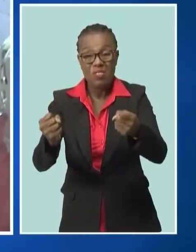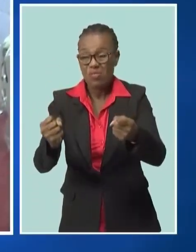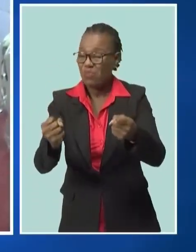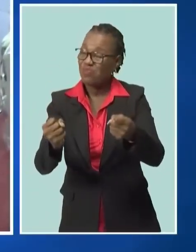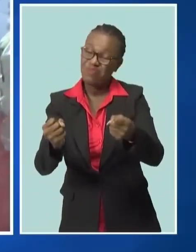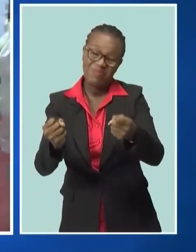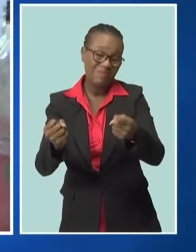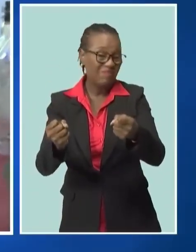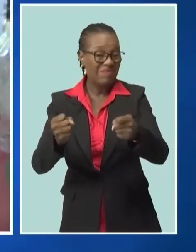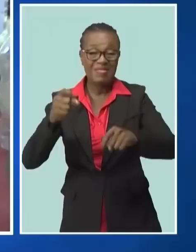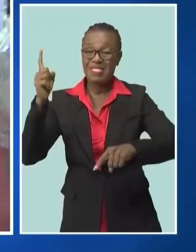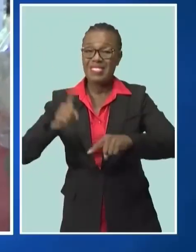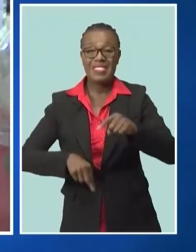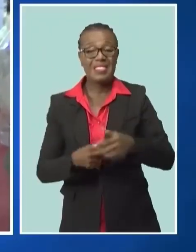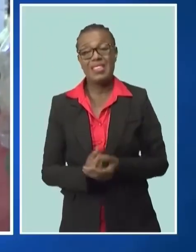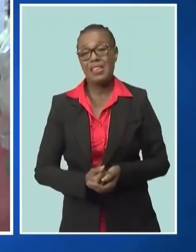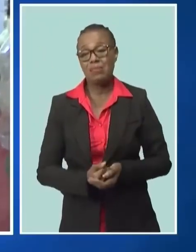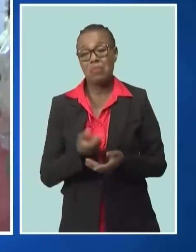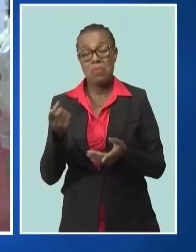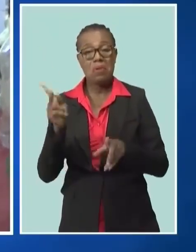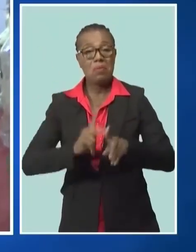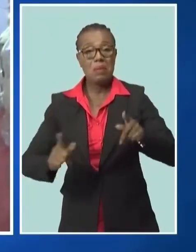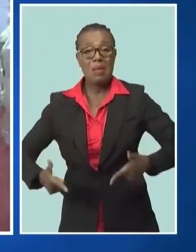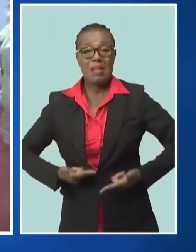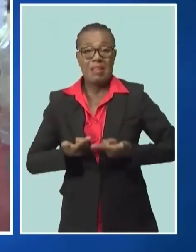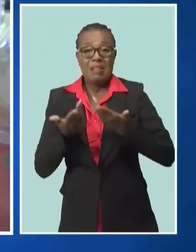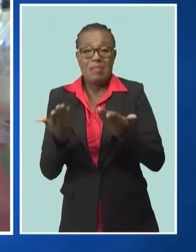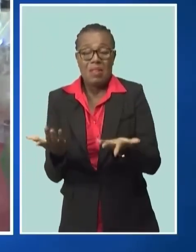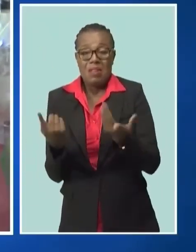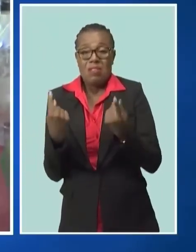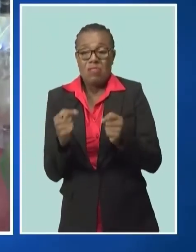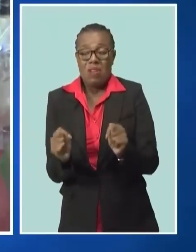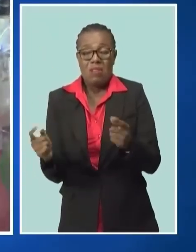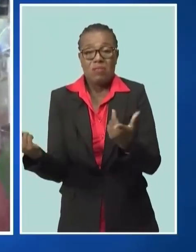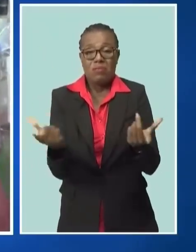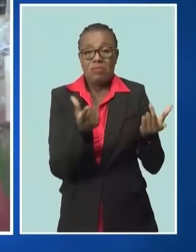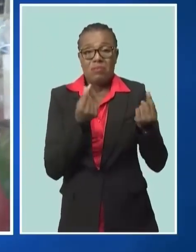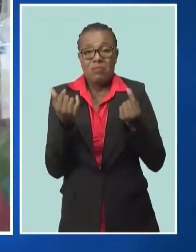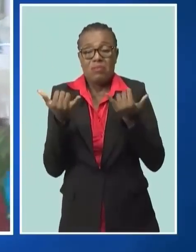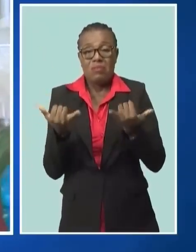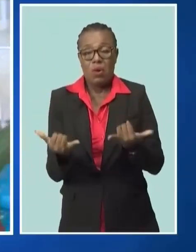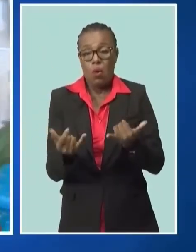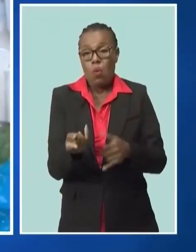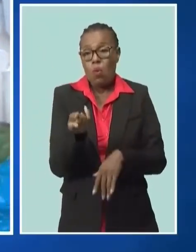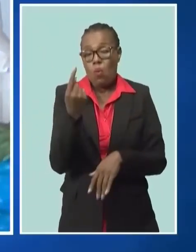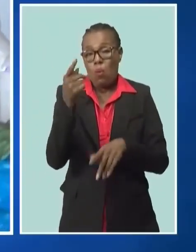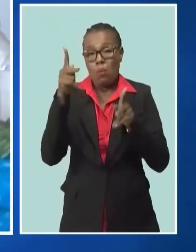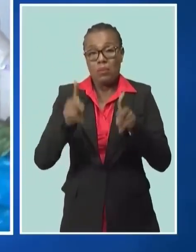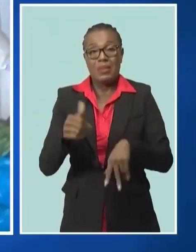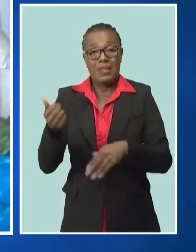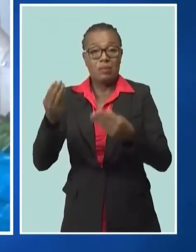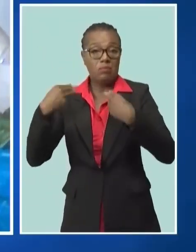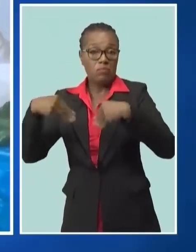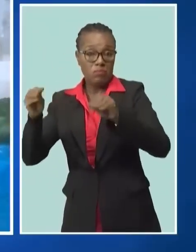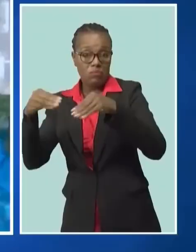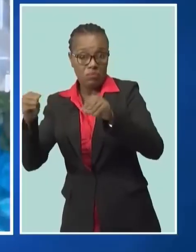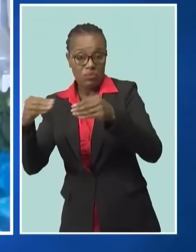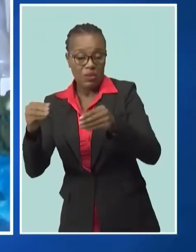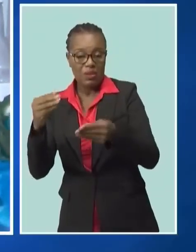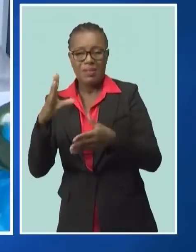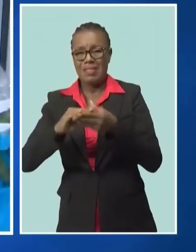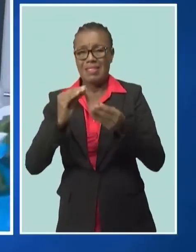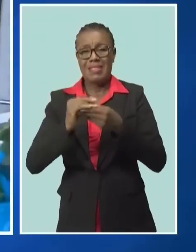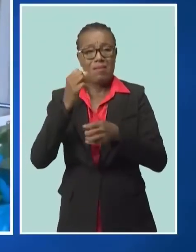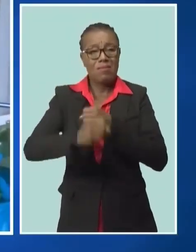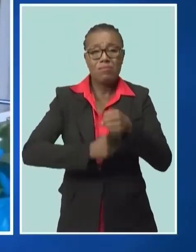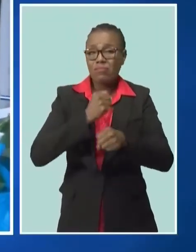pieces. Over at one of the shops in Charles Road Bridge, proprietor Peter Yearwood said each year flood waters